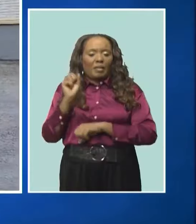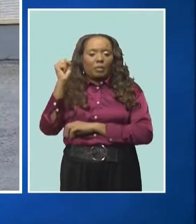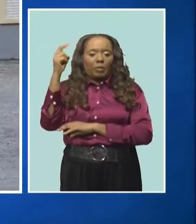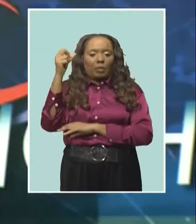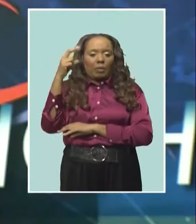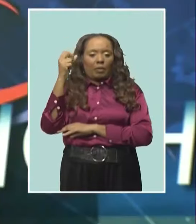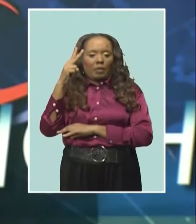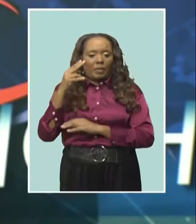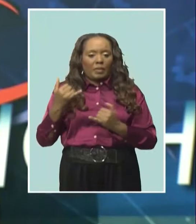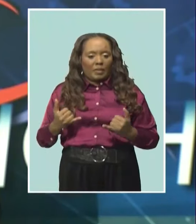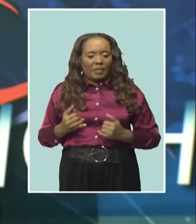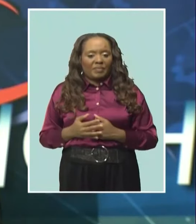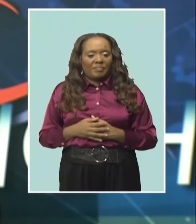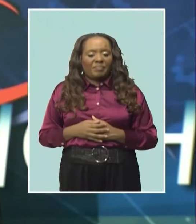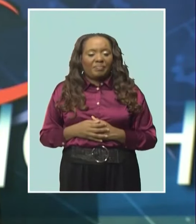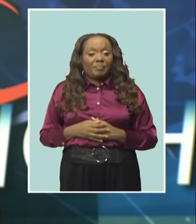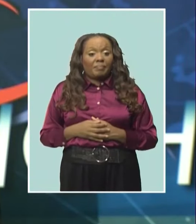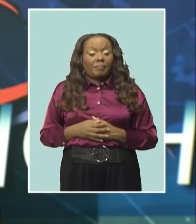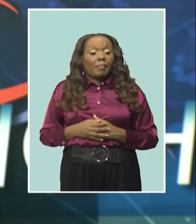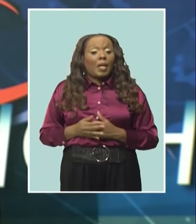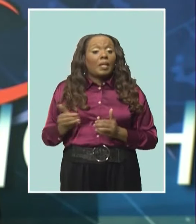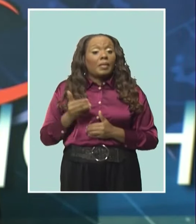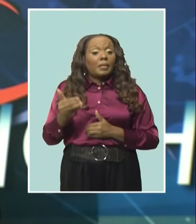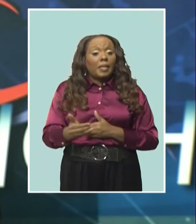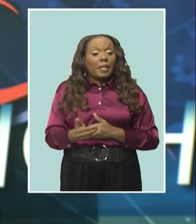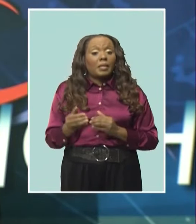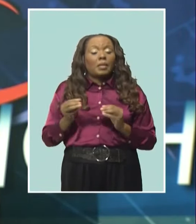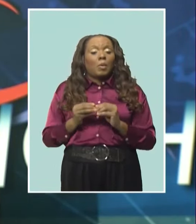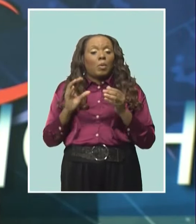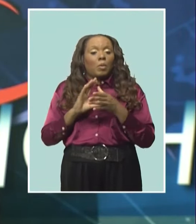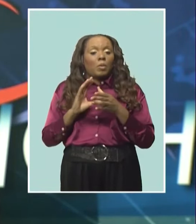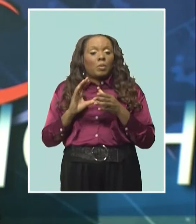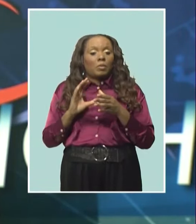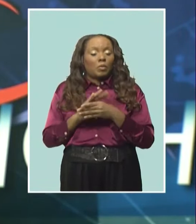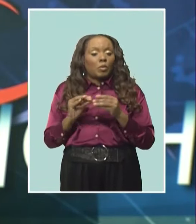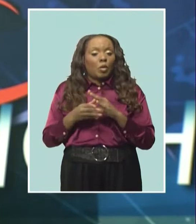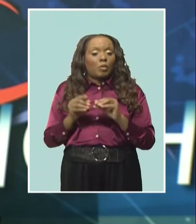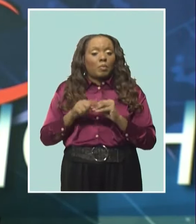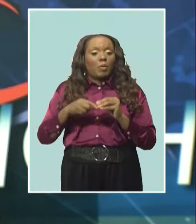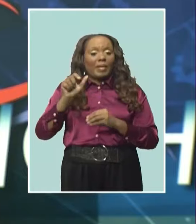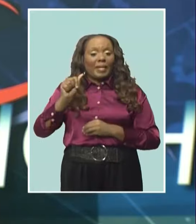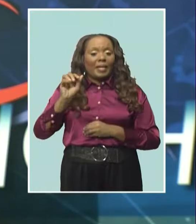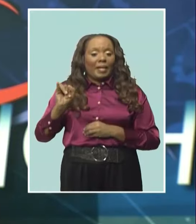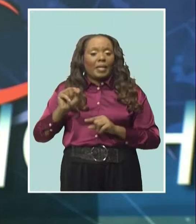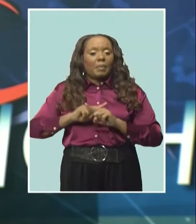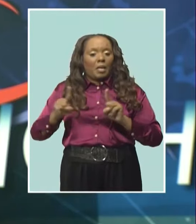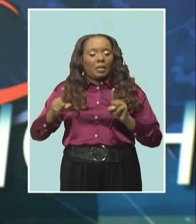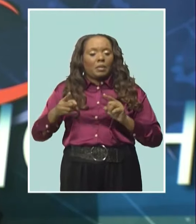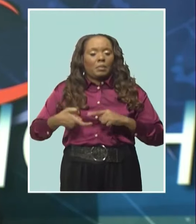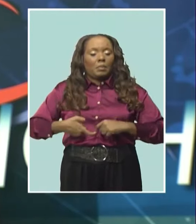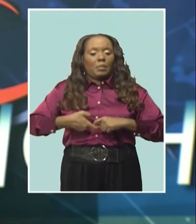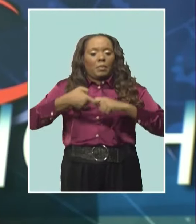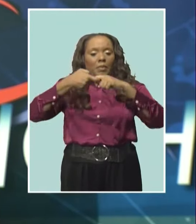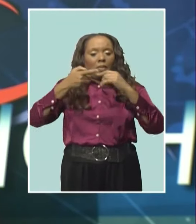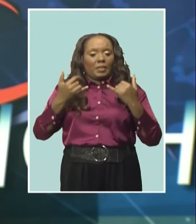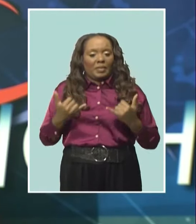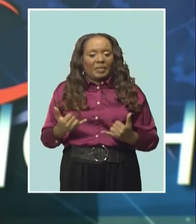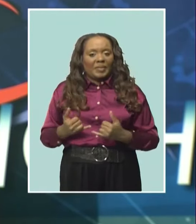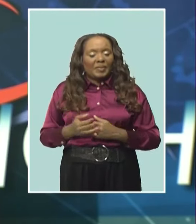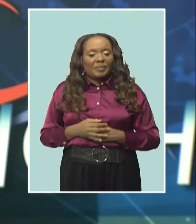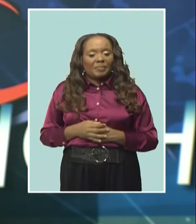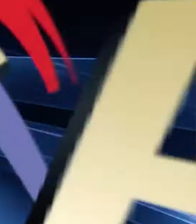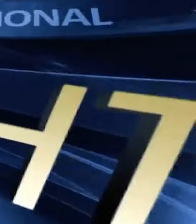noon. Well, coming up, Barbadians told to seize new opportunities in the artificial intelligence field. That story